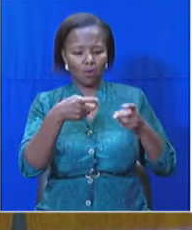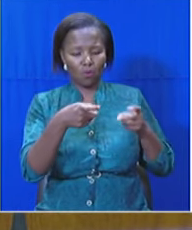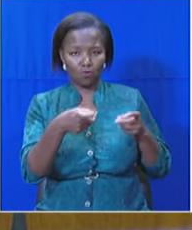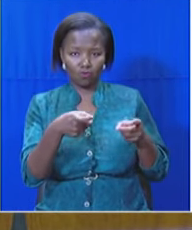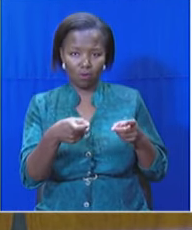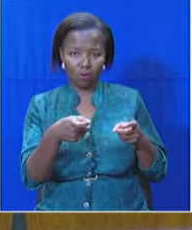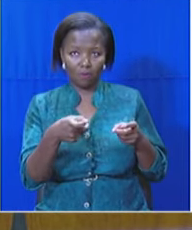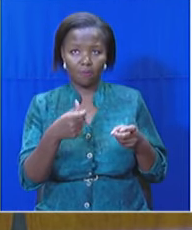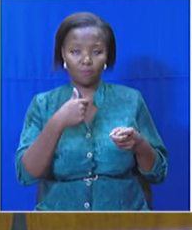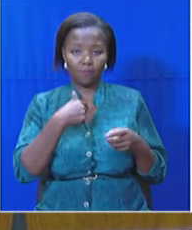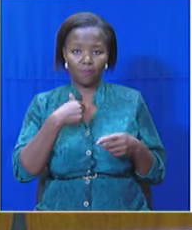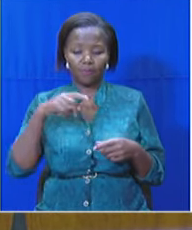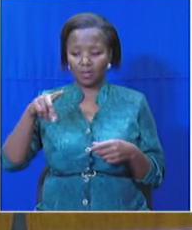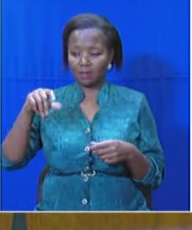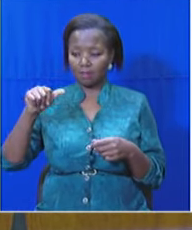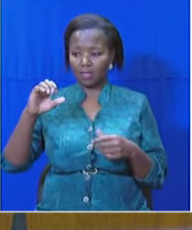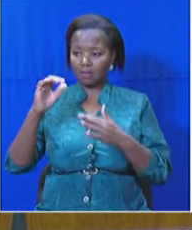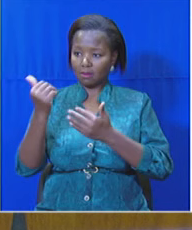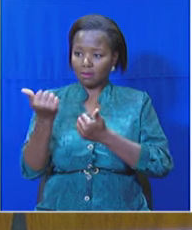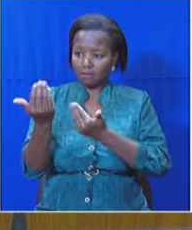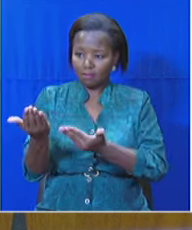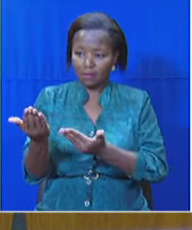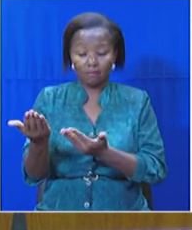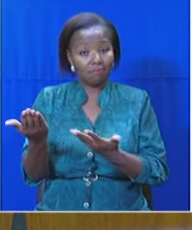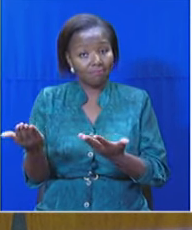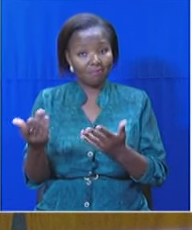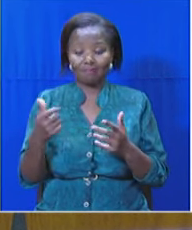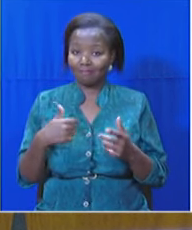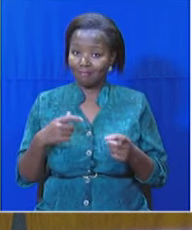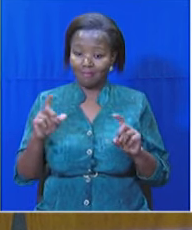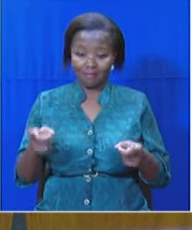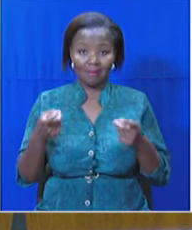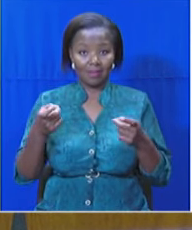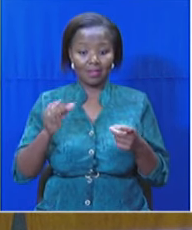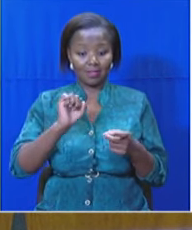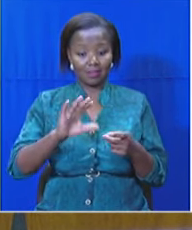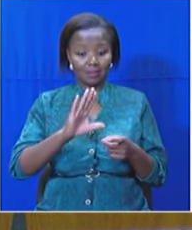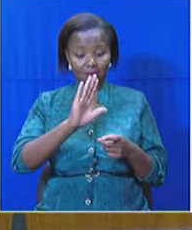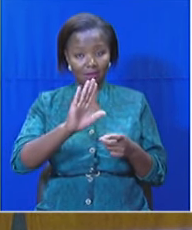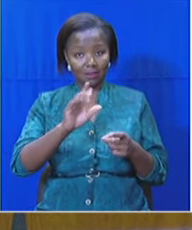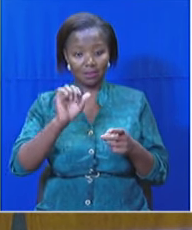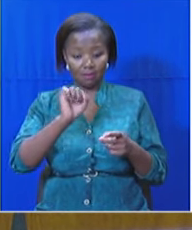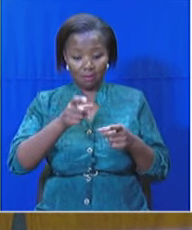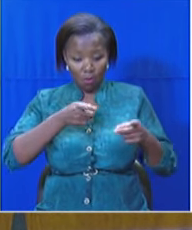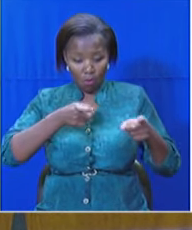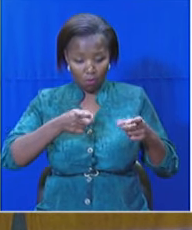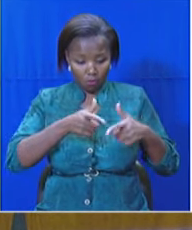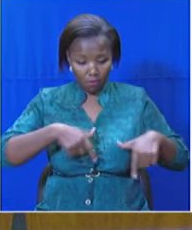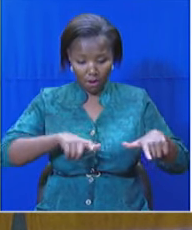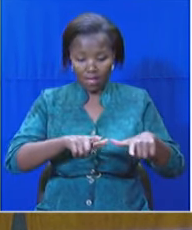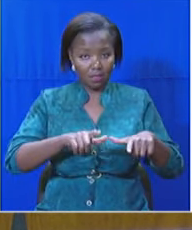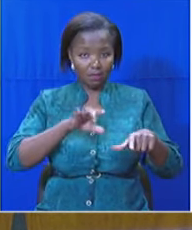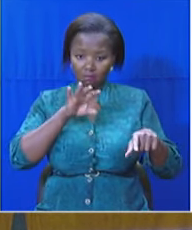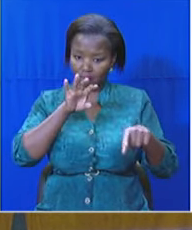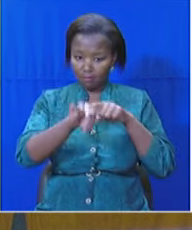put to this House that there is no nation that can determine its destiny without control of its land. The